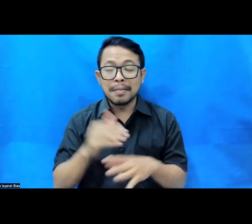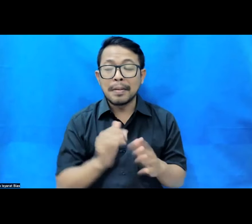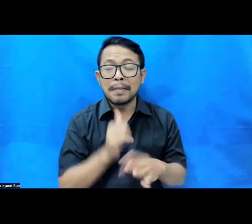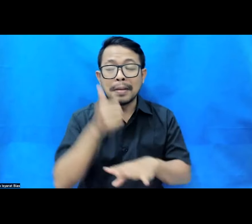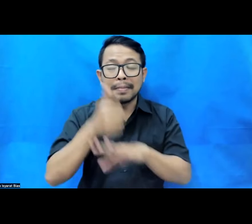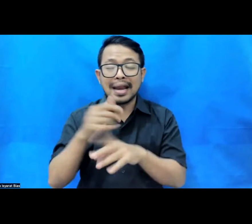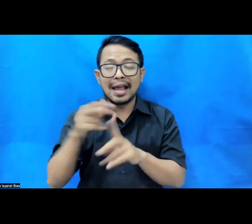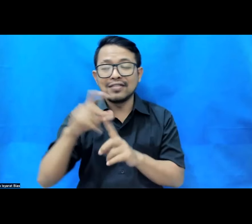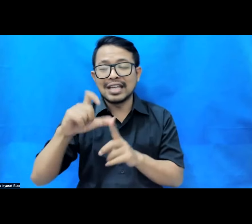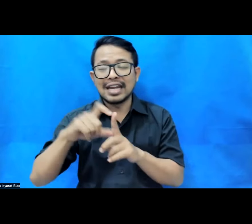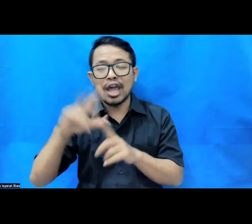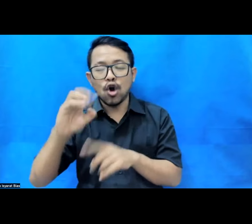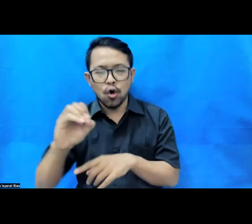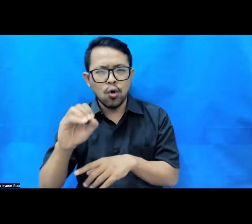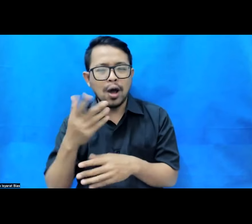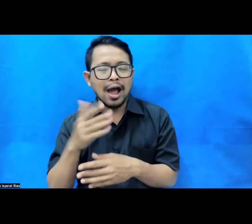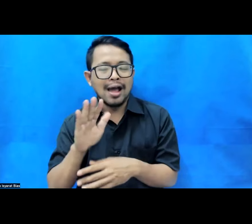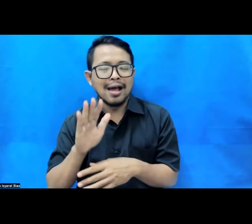the keynote section.